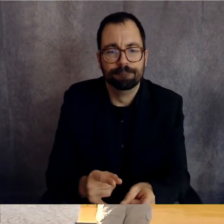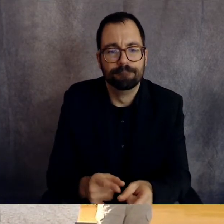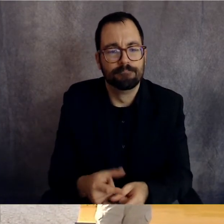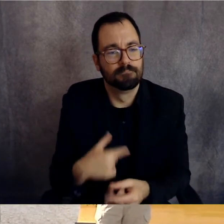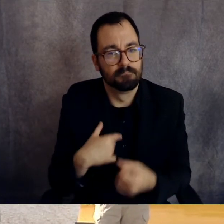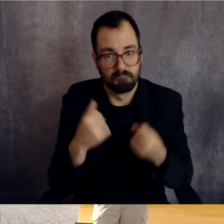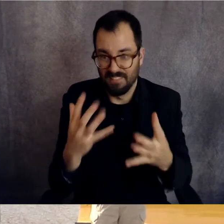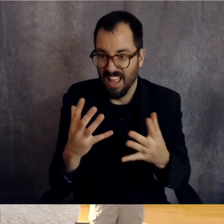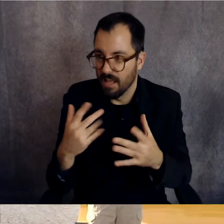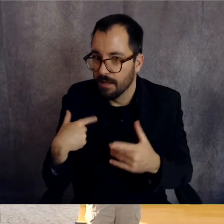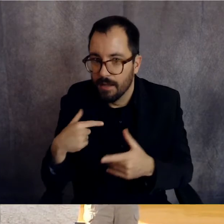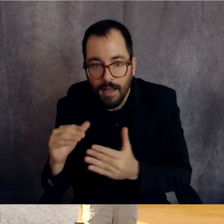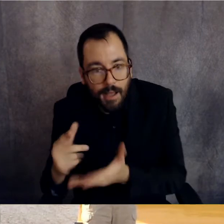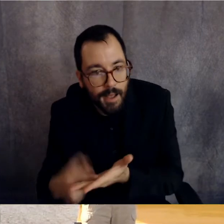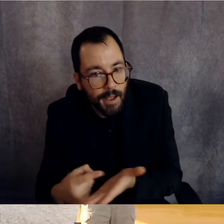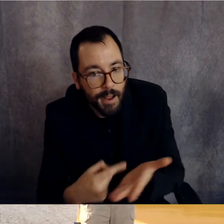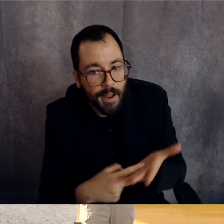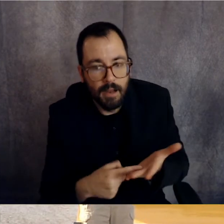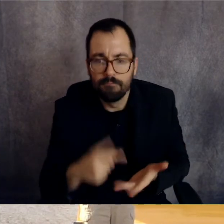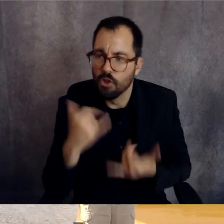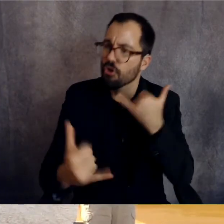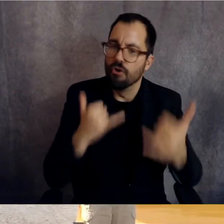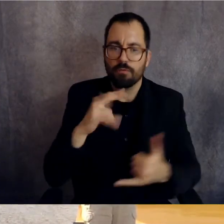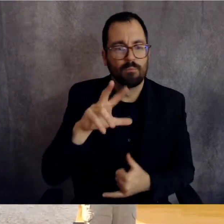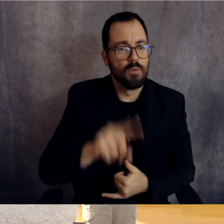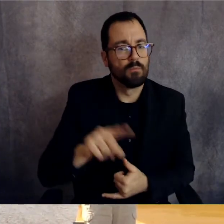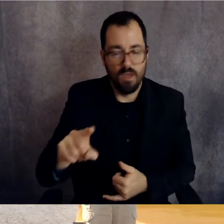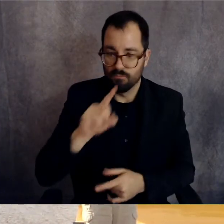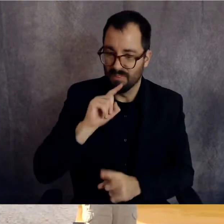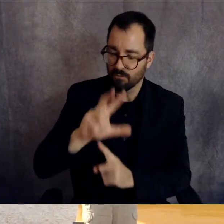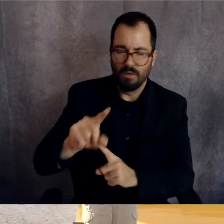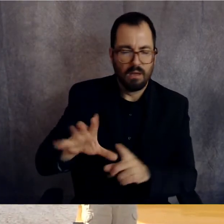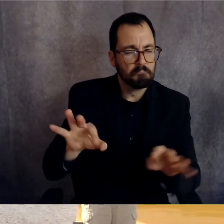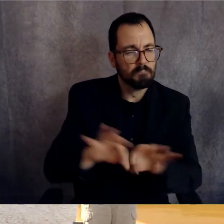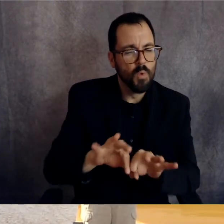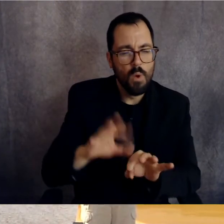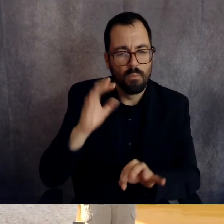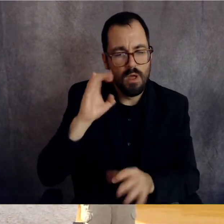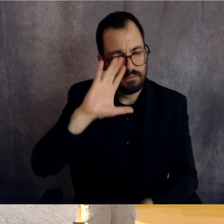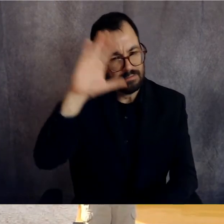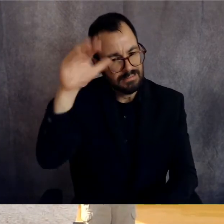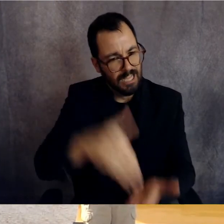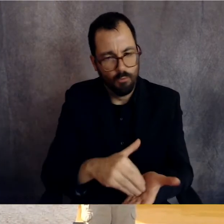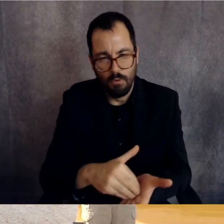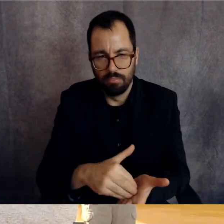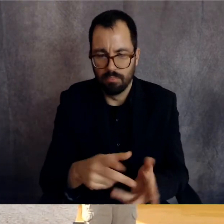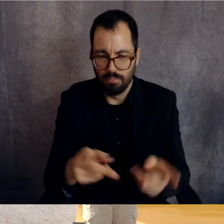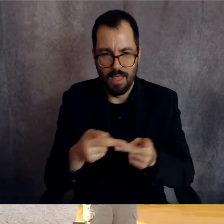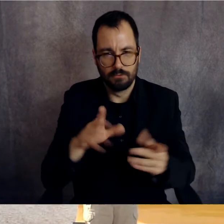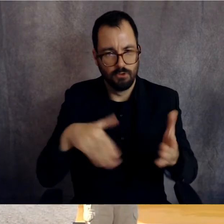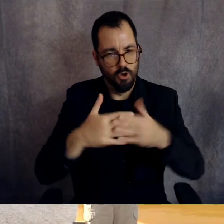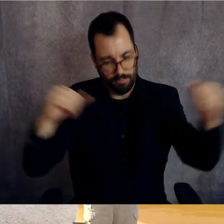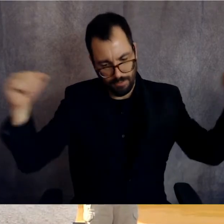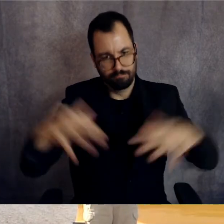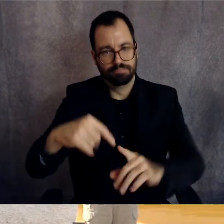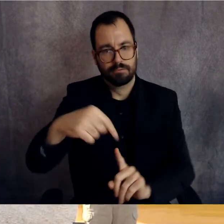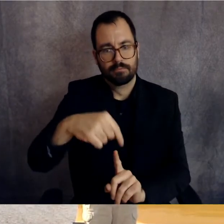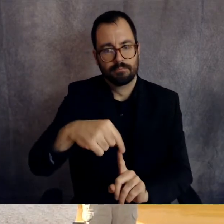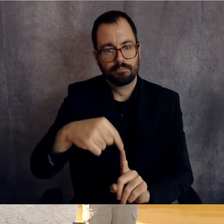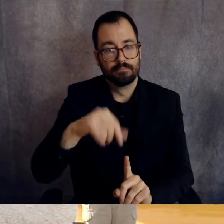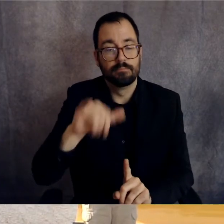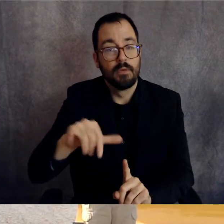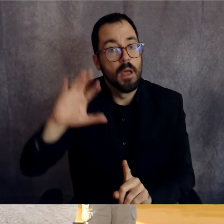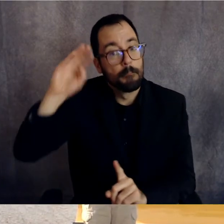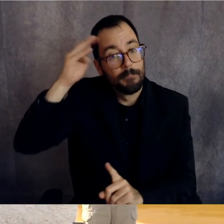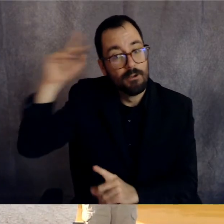about calling 311. It is basically the nerve center for the City of Boston. We've made, under the mayor's leadership,